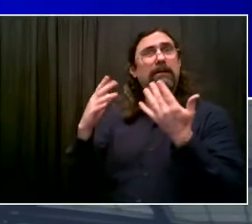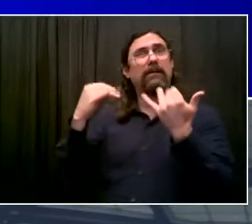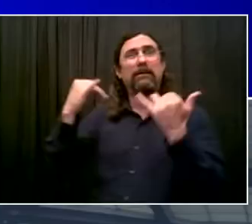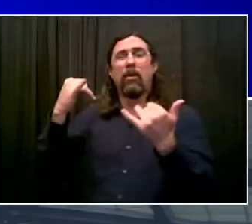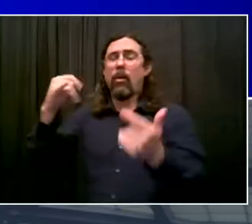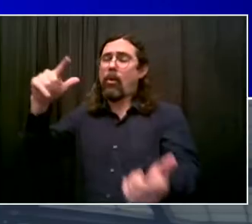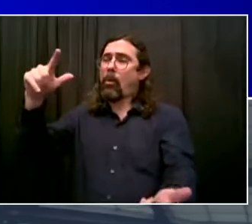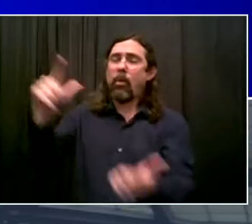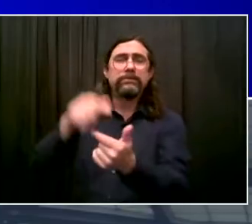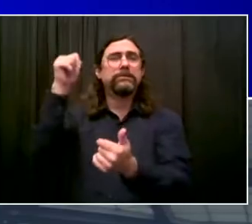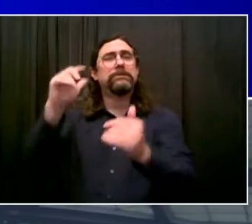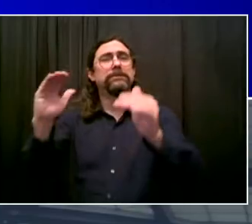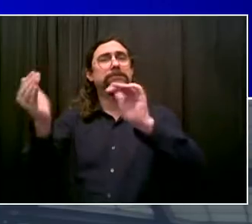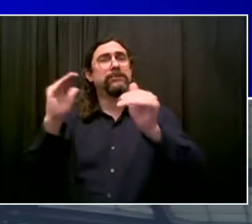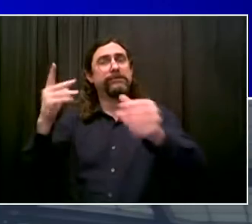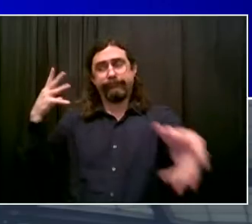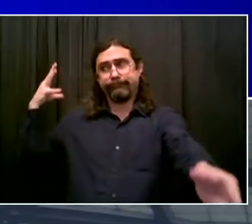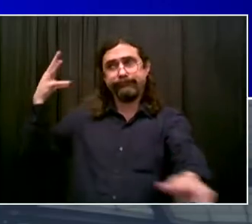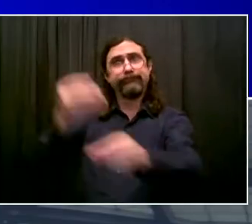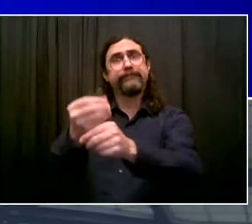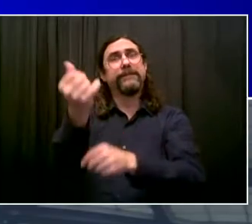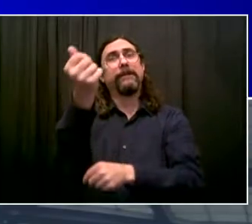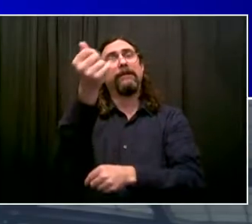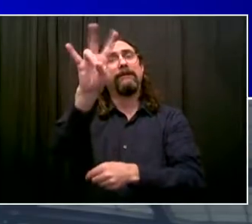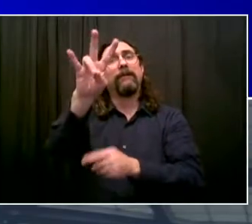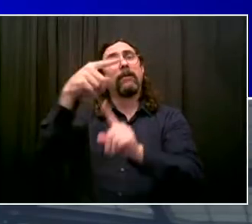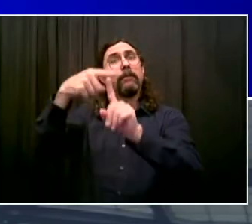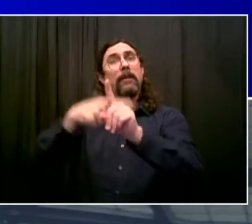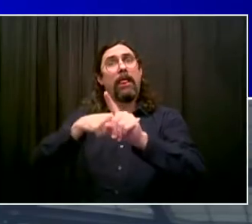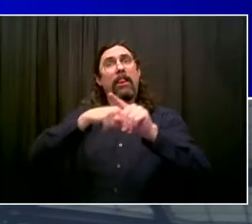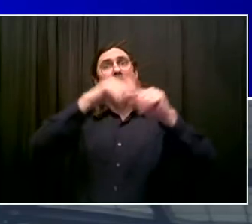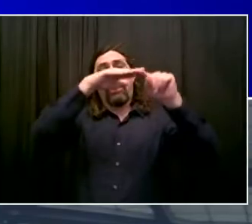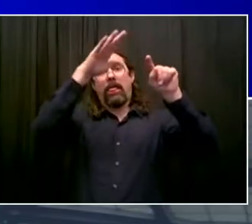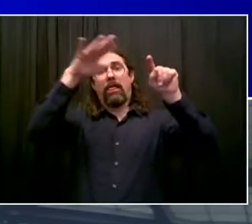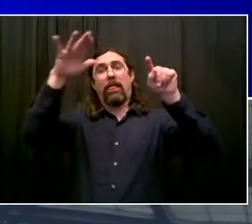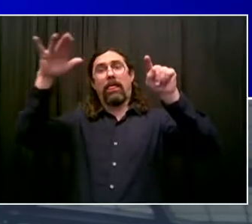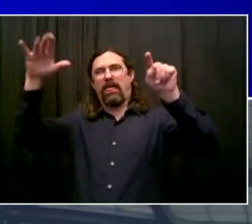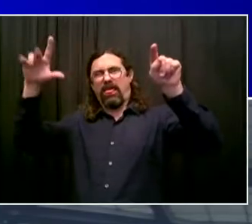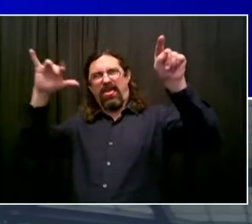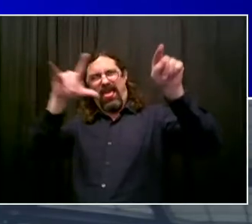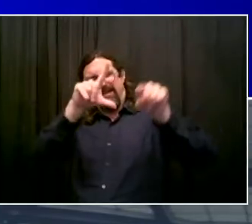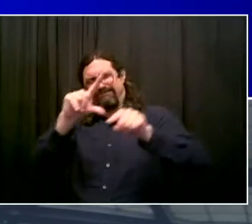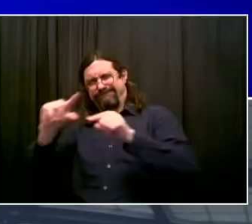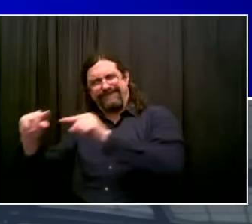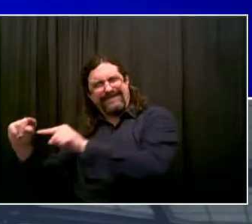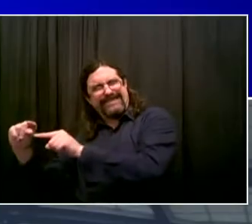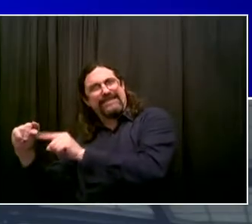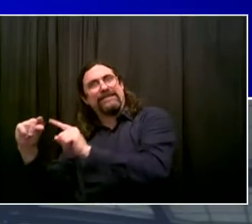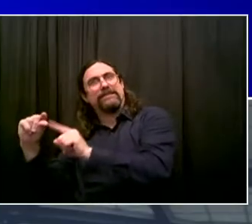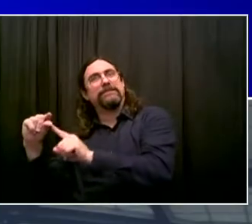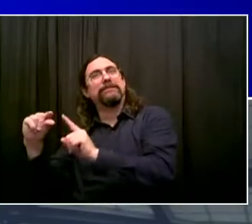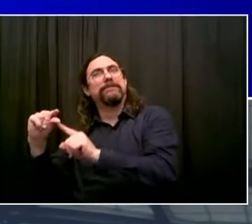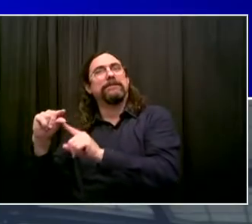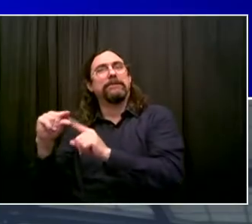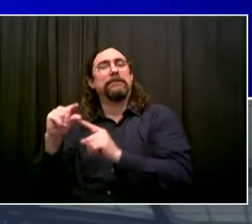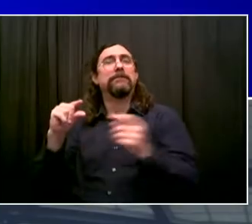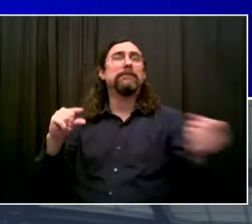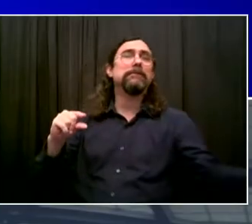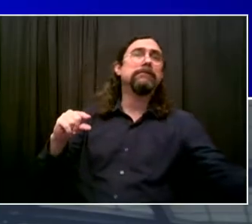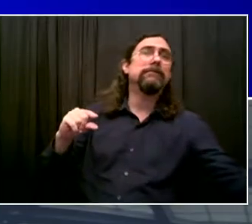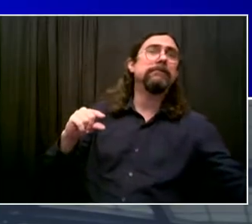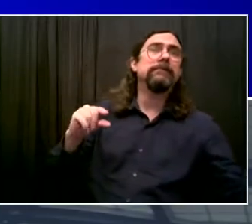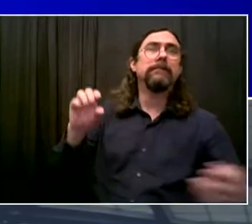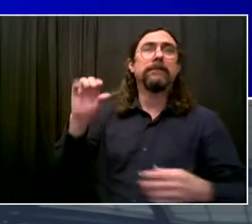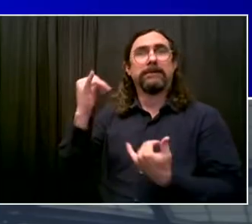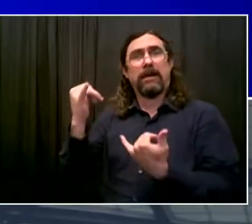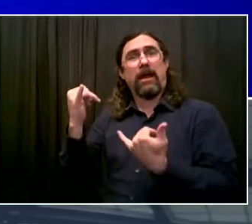0.81%, and continue to go down because people are getting vaccinated. It's stunning. It's stunning how much progress has been made.